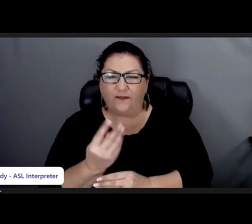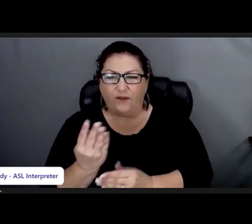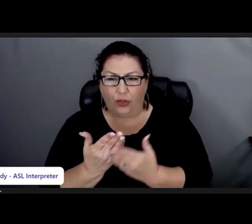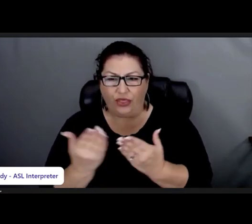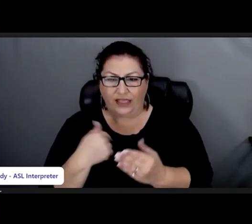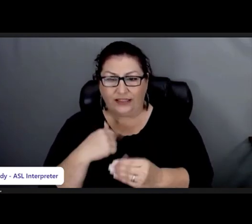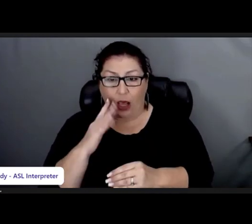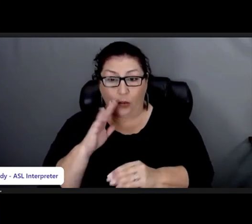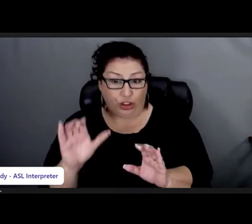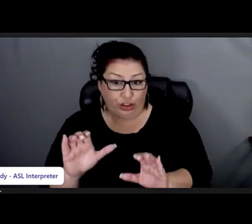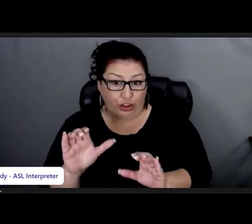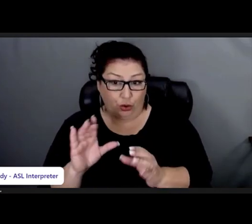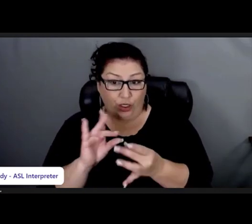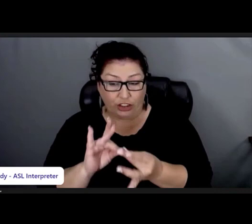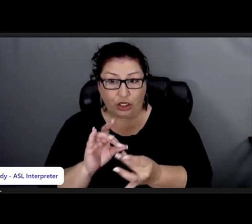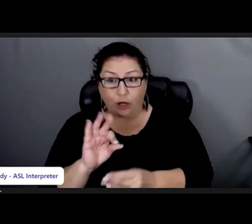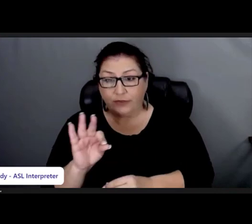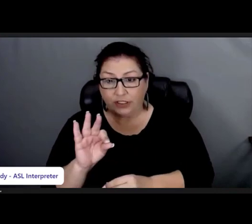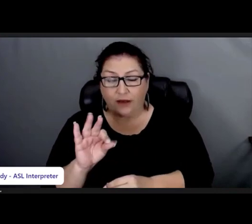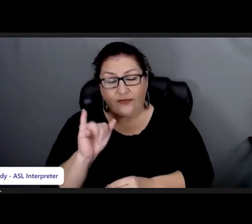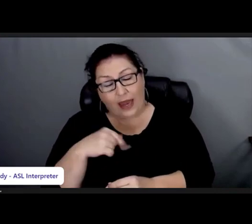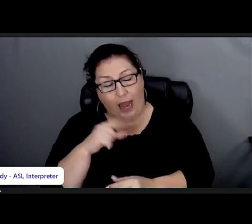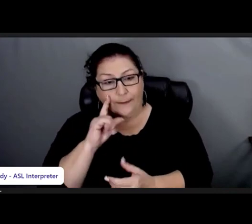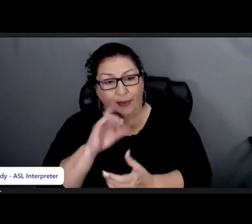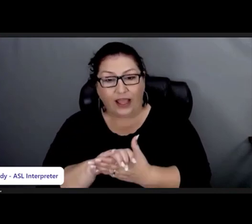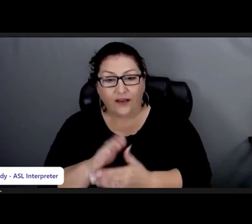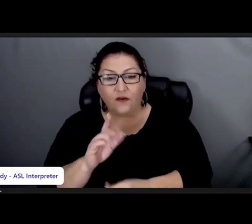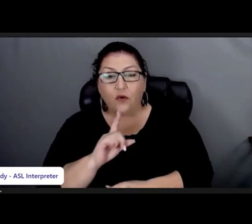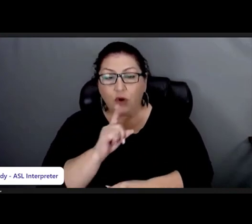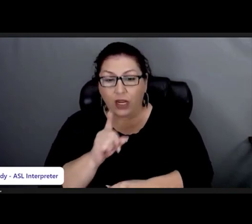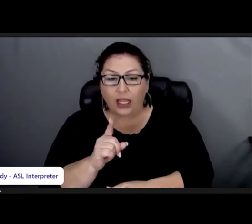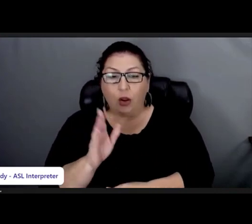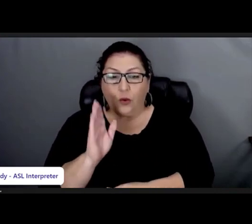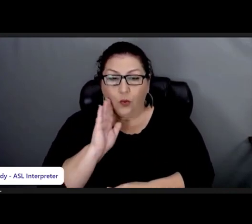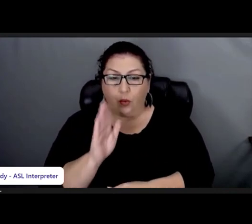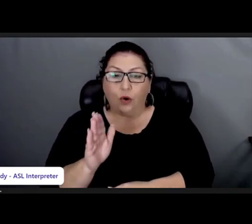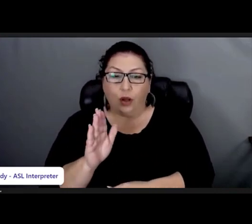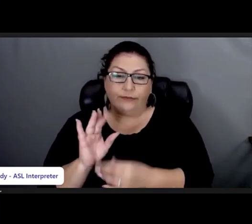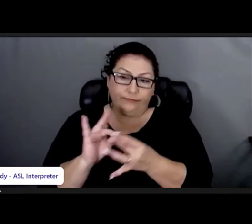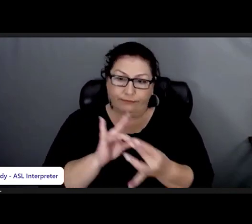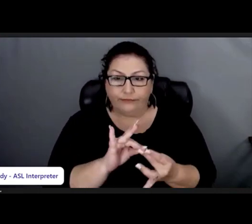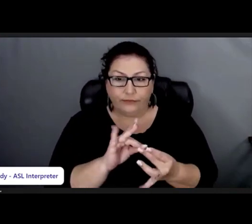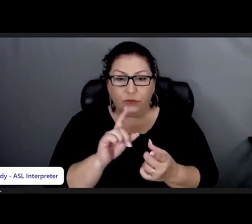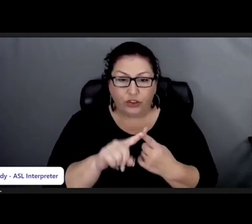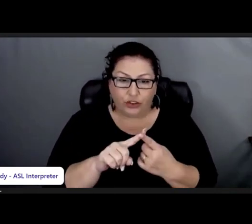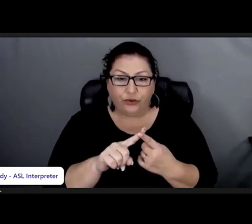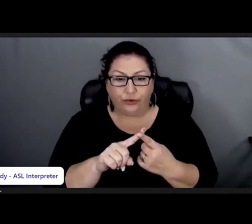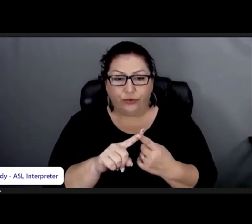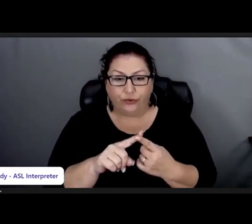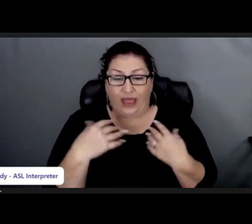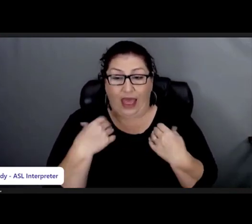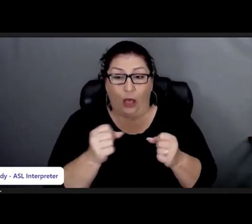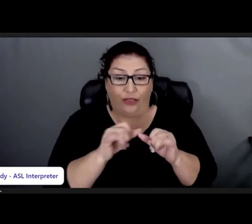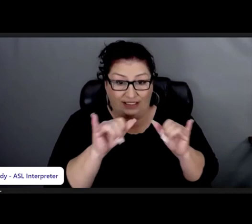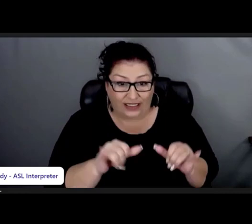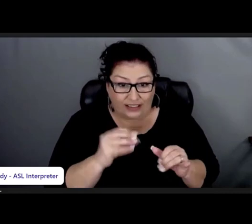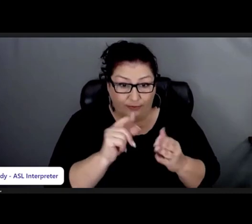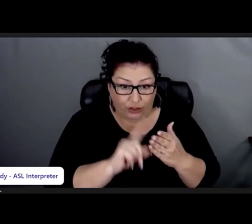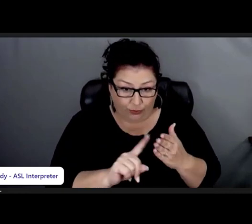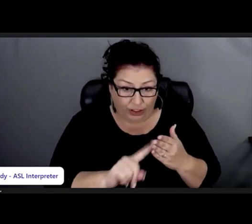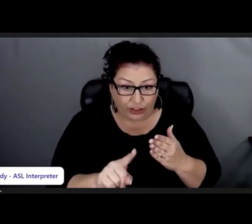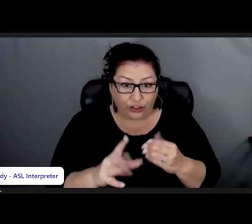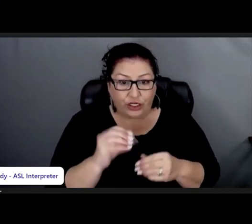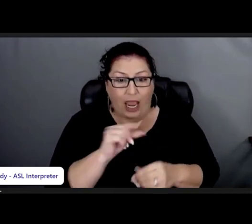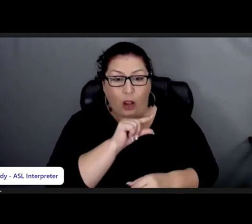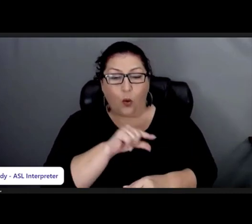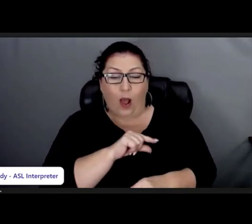in terms of that I believe would really link back to in terms of as health systems, research, and